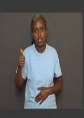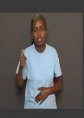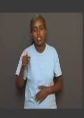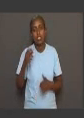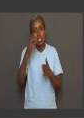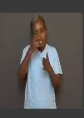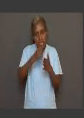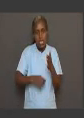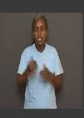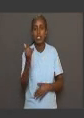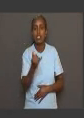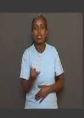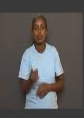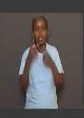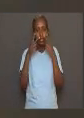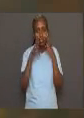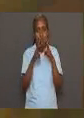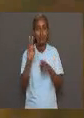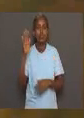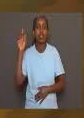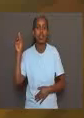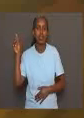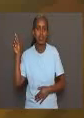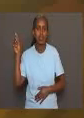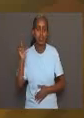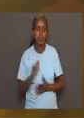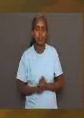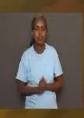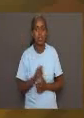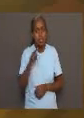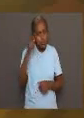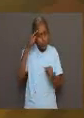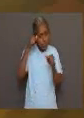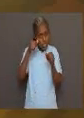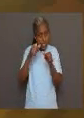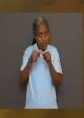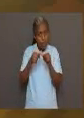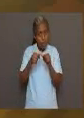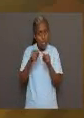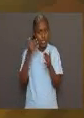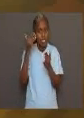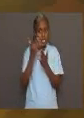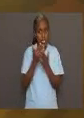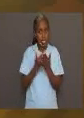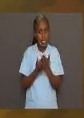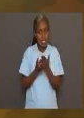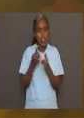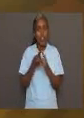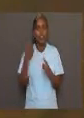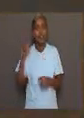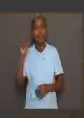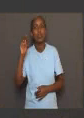resulting image looks like this. Do you remember your lessons from